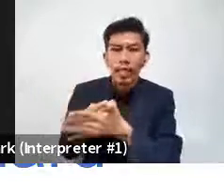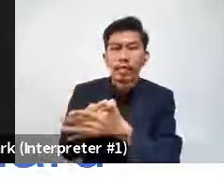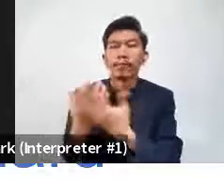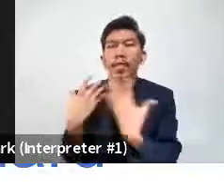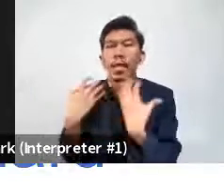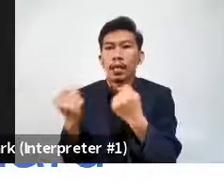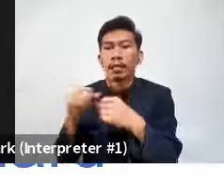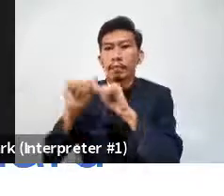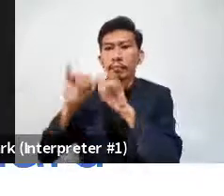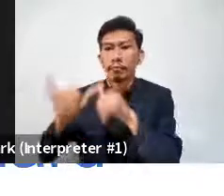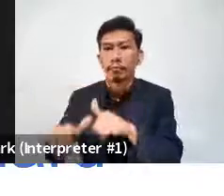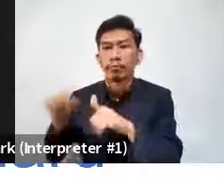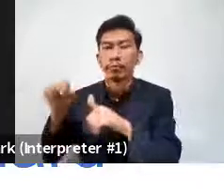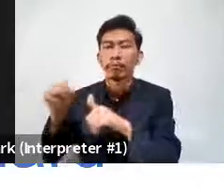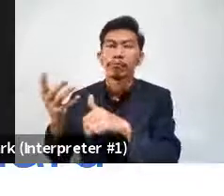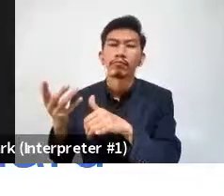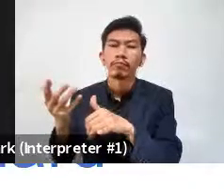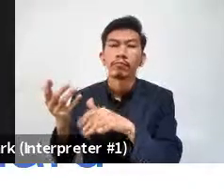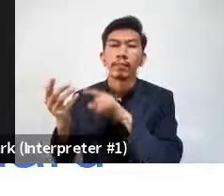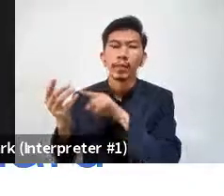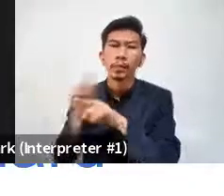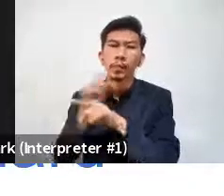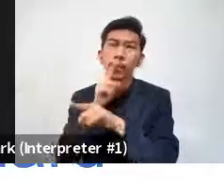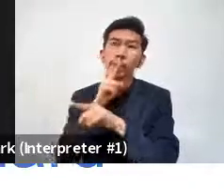I think that's the institutional legacies of